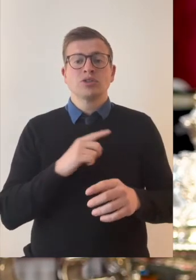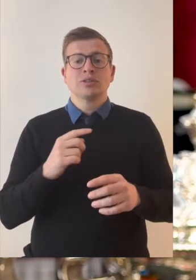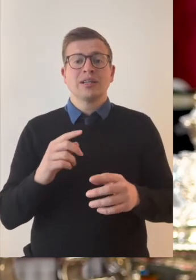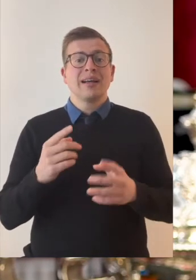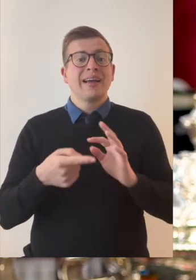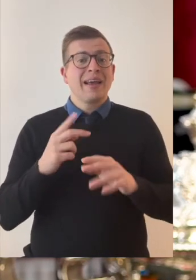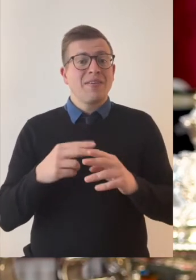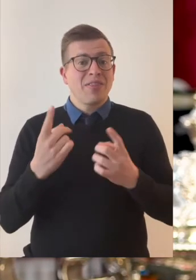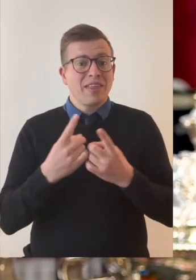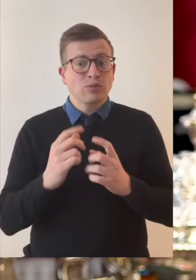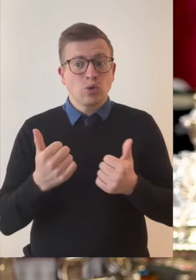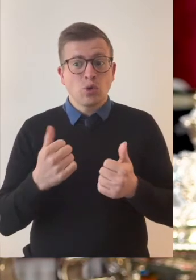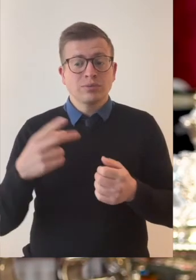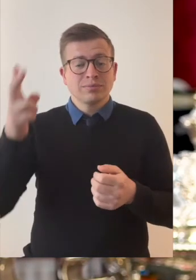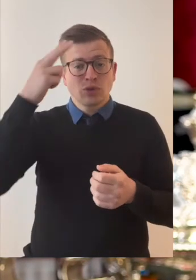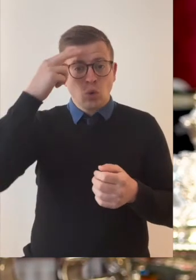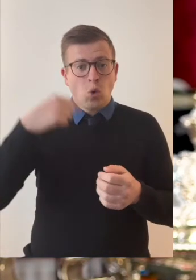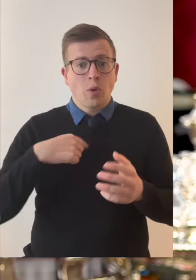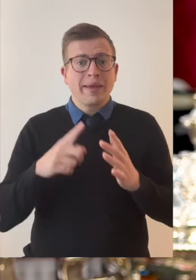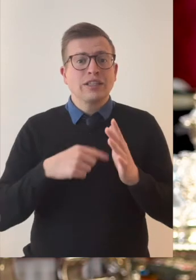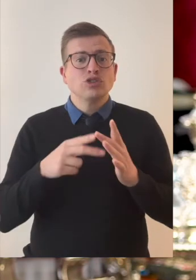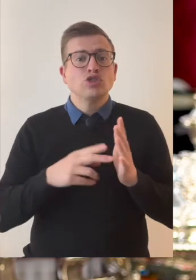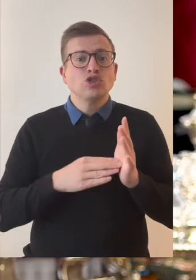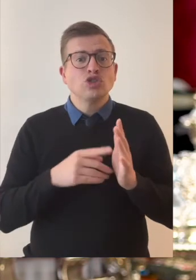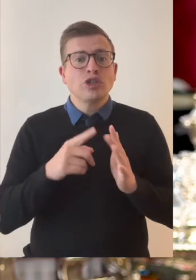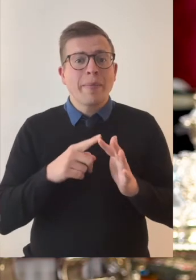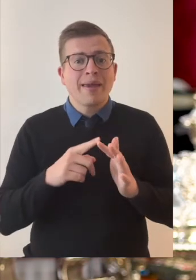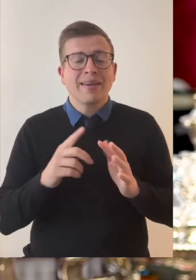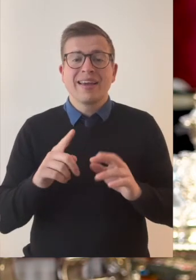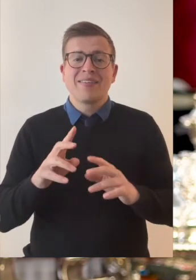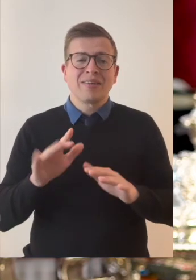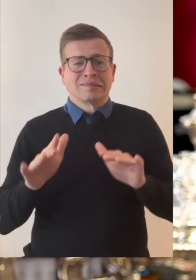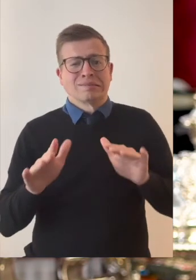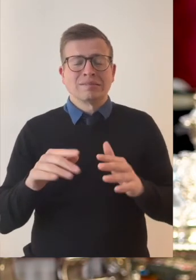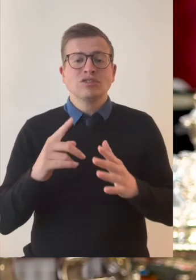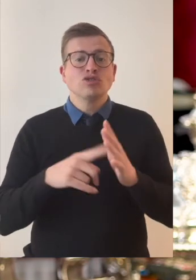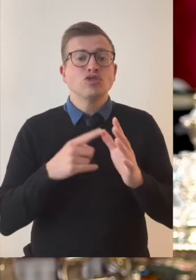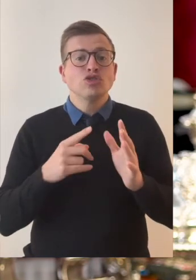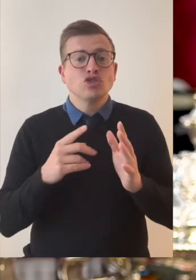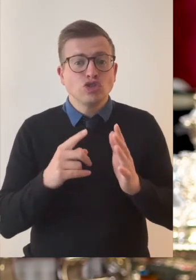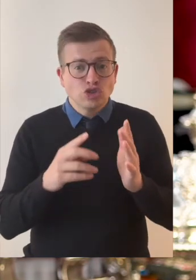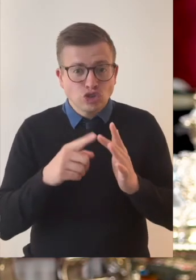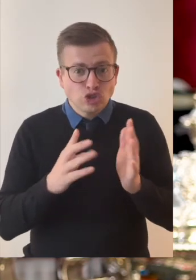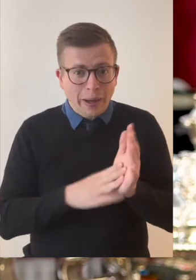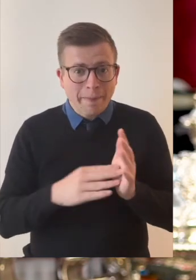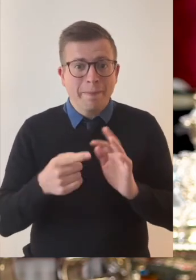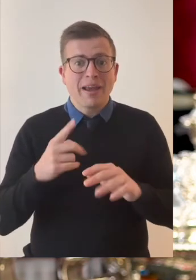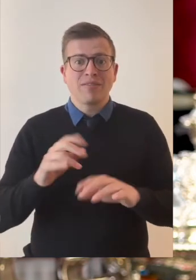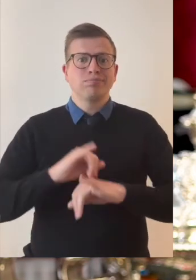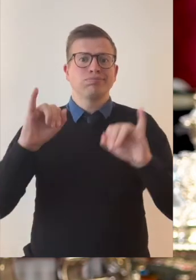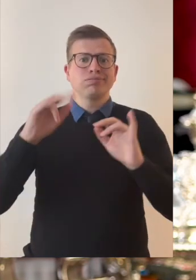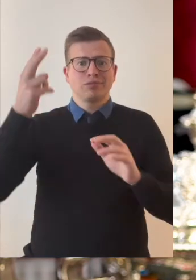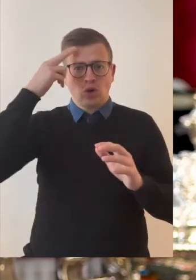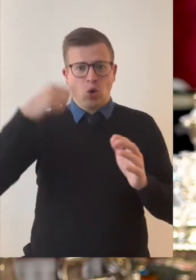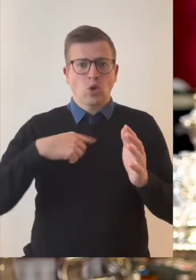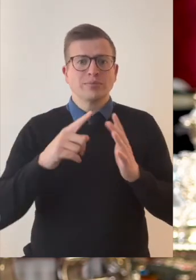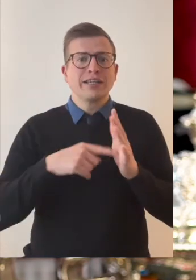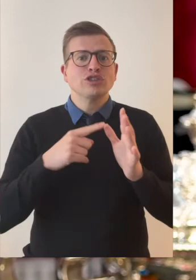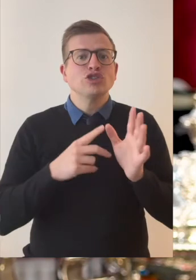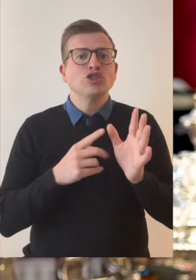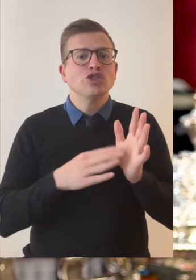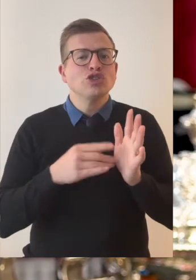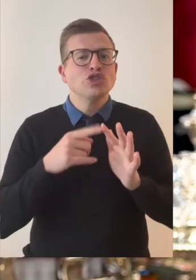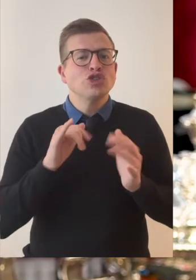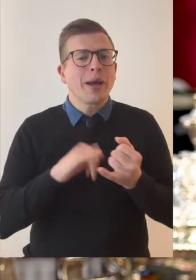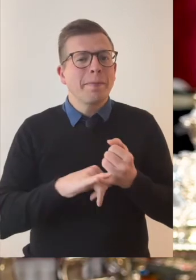times, because if things were really good, he'd call me Jimmy. If they weren't so good, he'd call me Jim. And if things went wrong, he'd call me James.